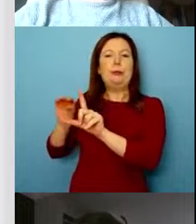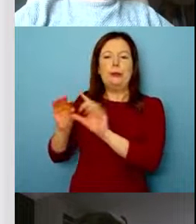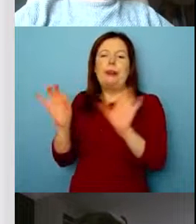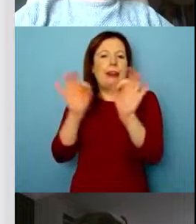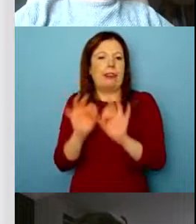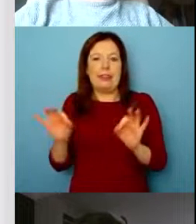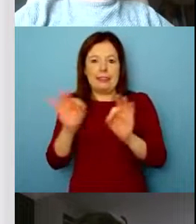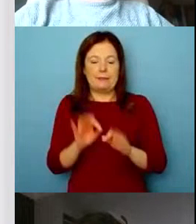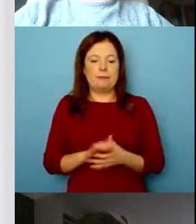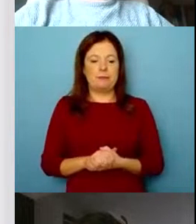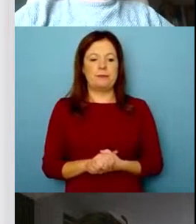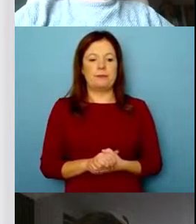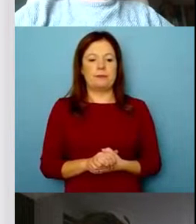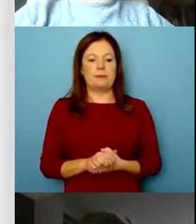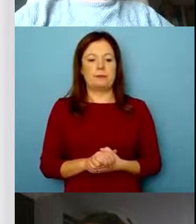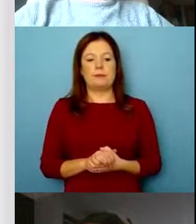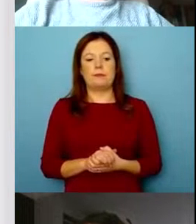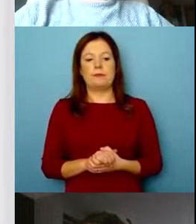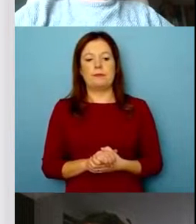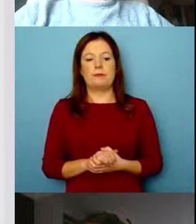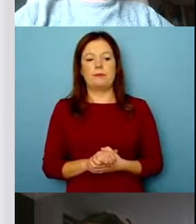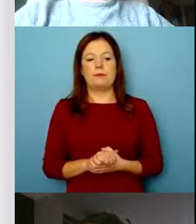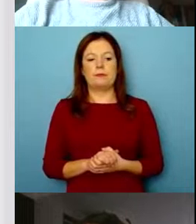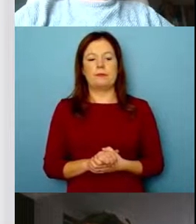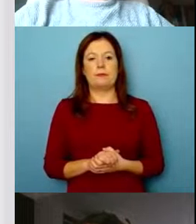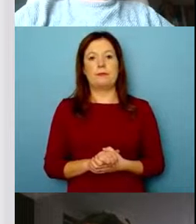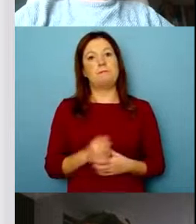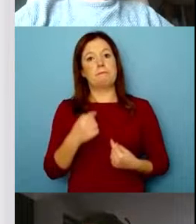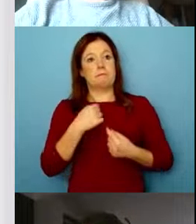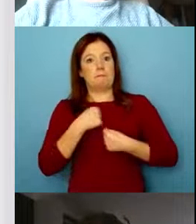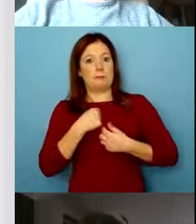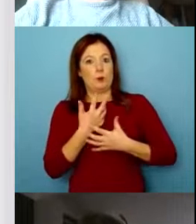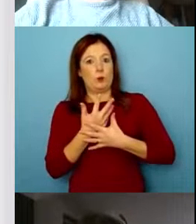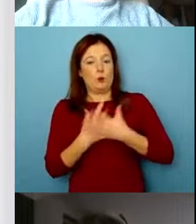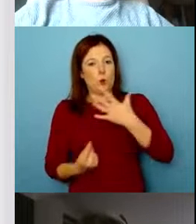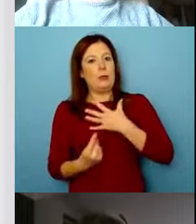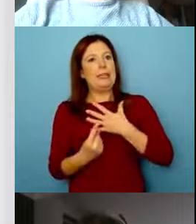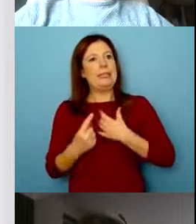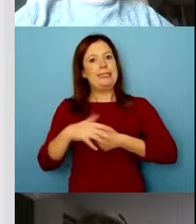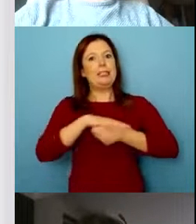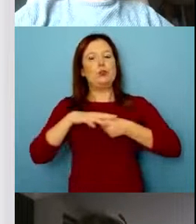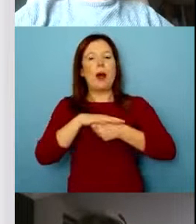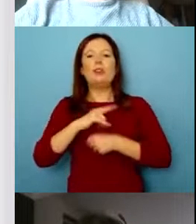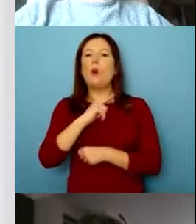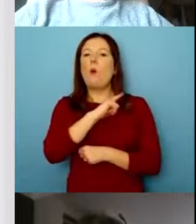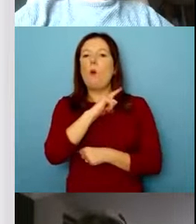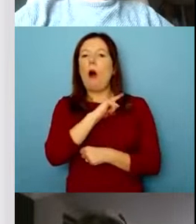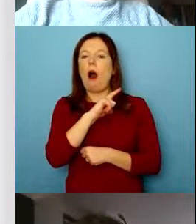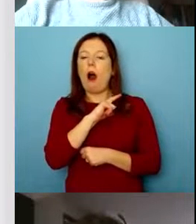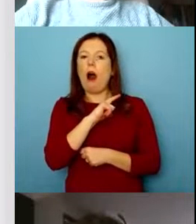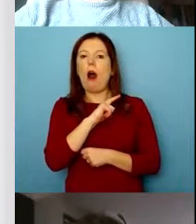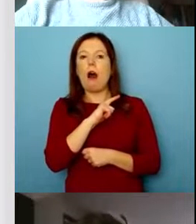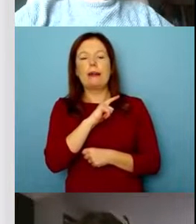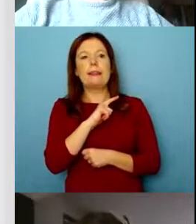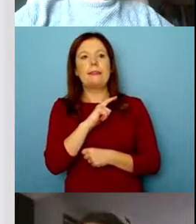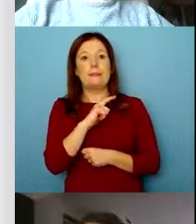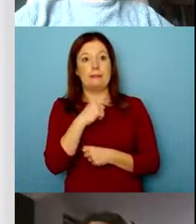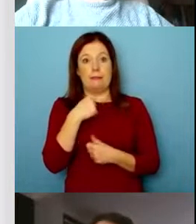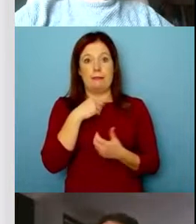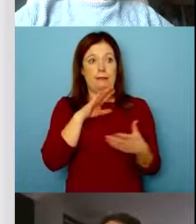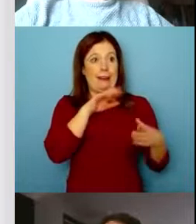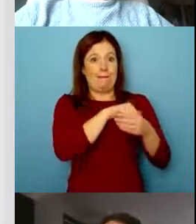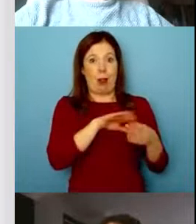So this places us in a really unique and valuable position to push forward